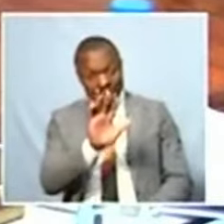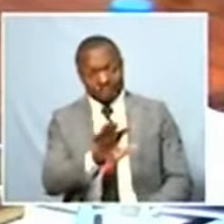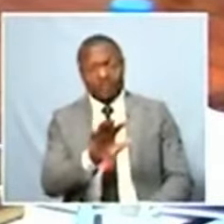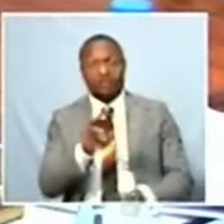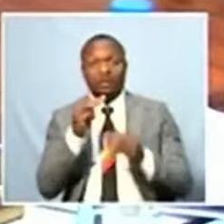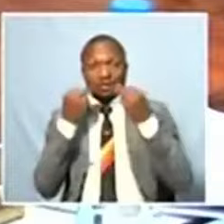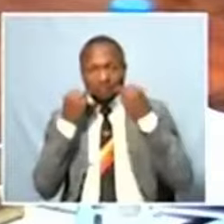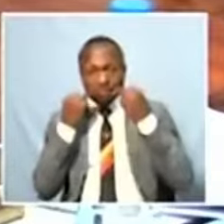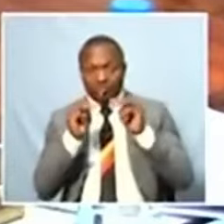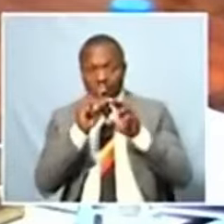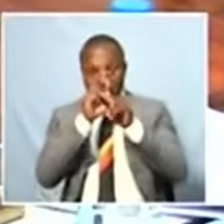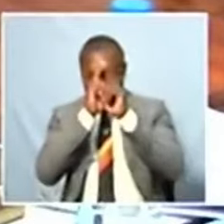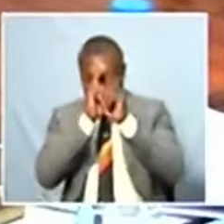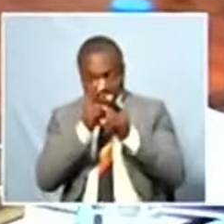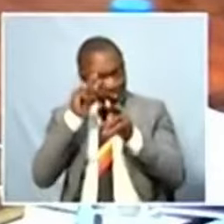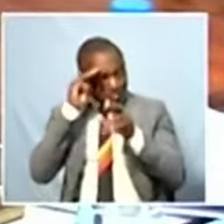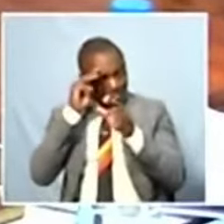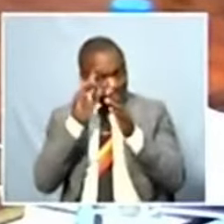the minister